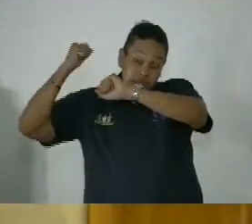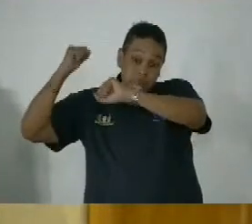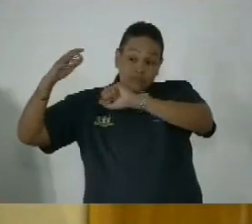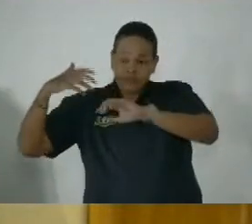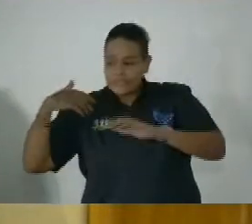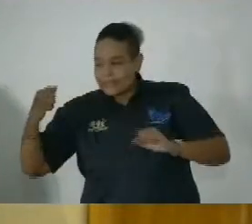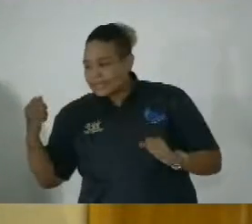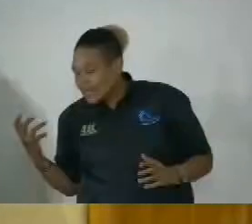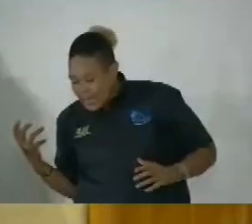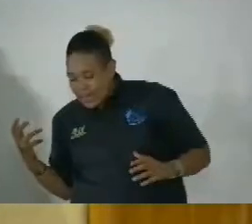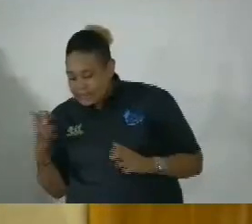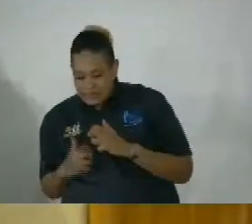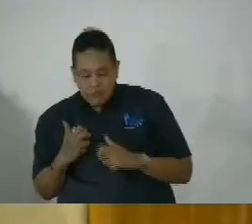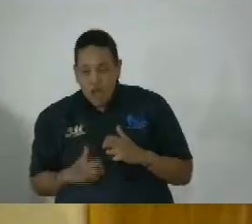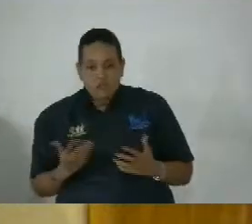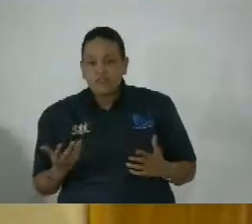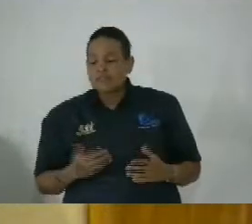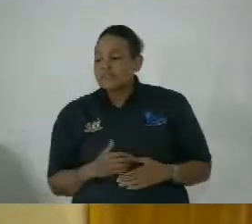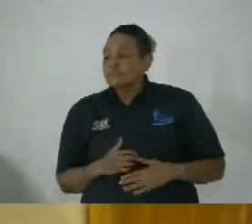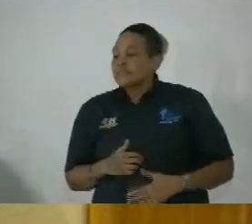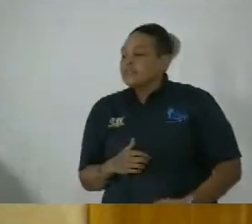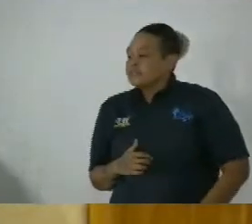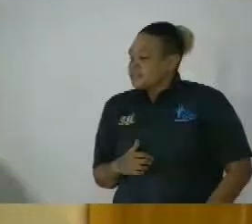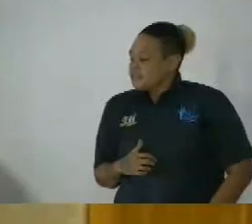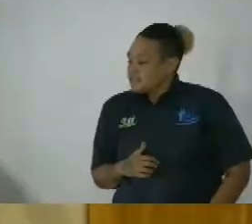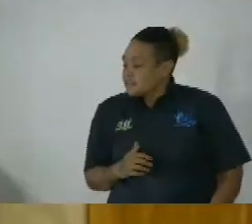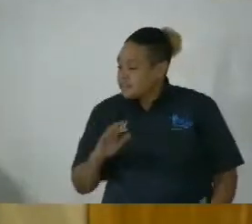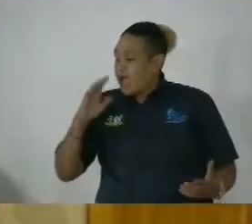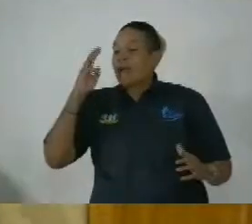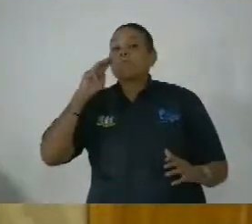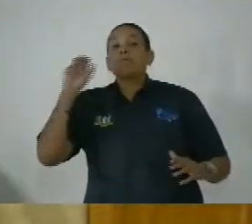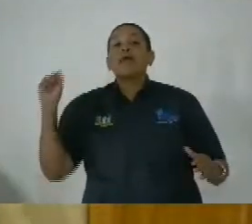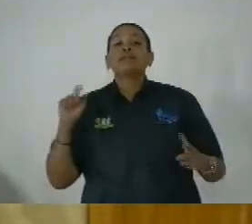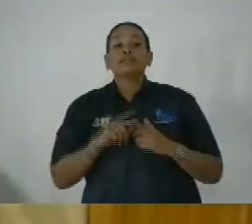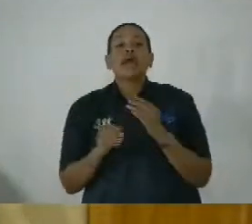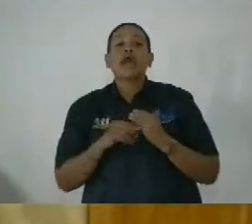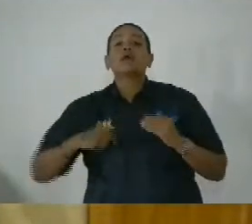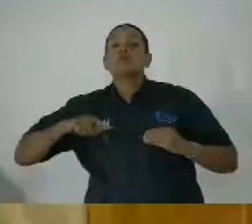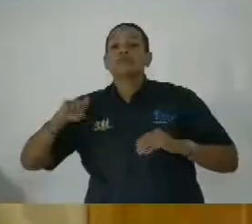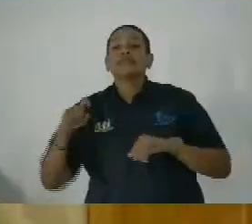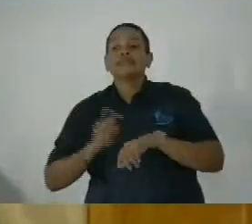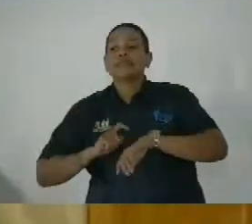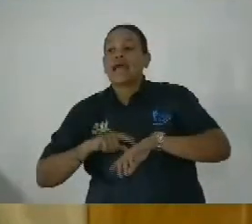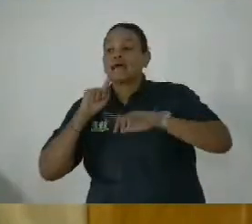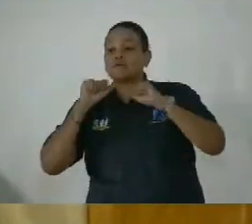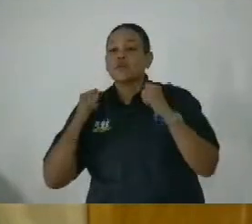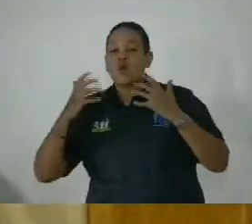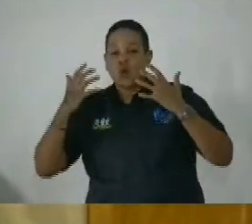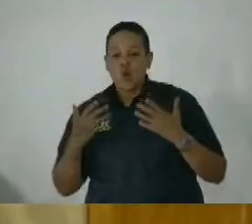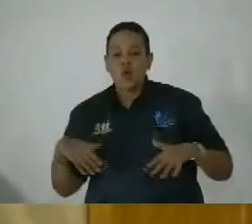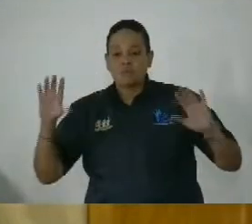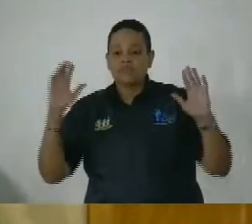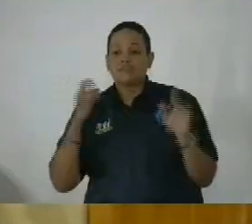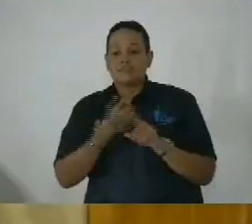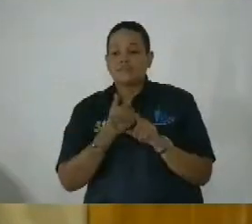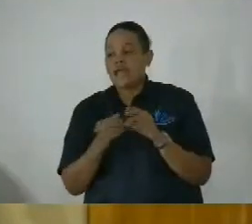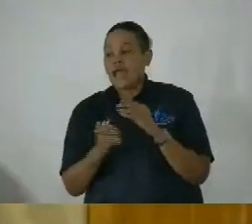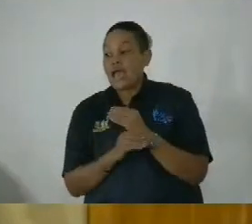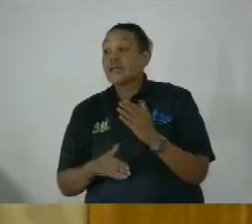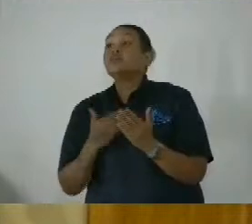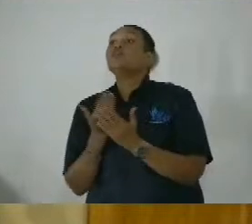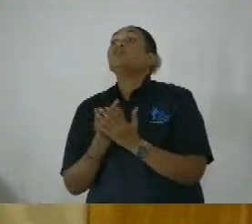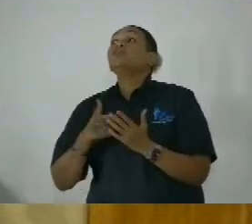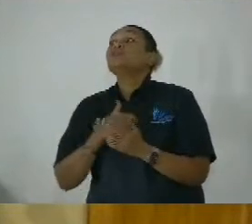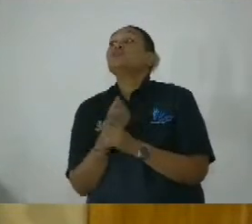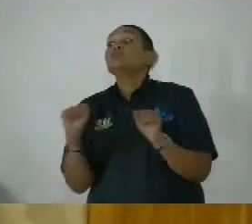inherited, a mess we inherited, and we need the time to complete it. So did my preacher say it too. Yes, we